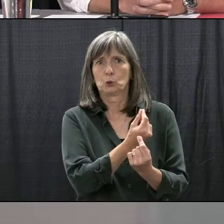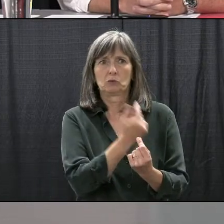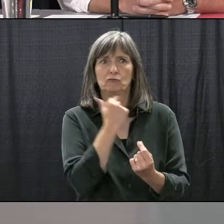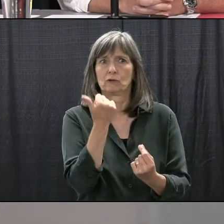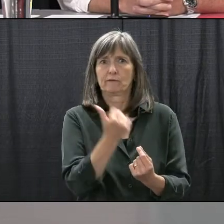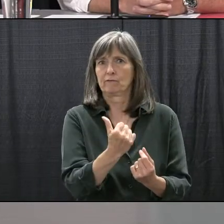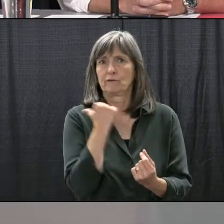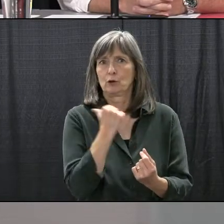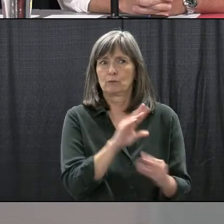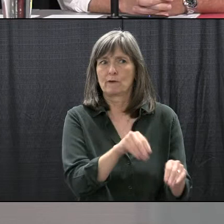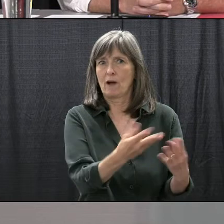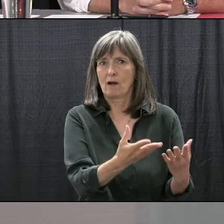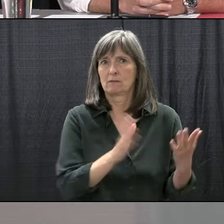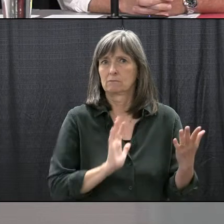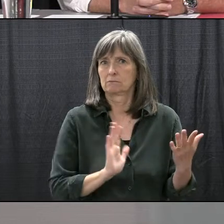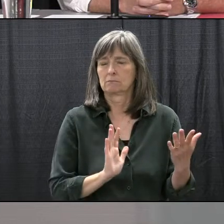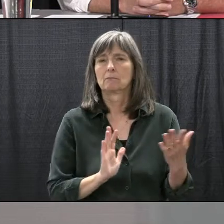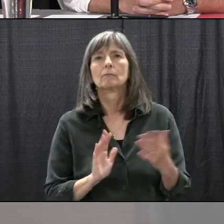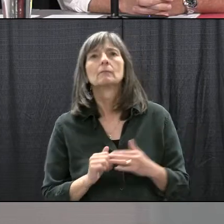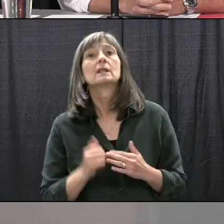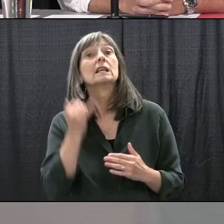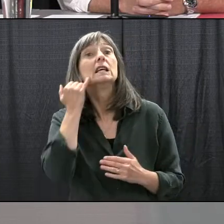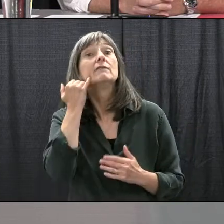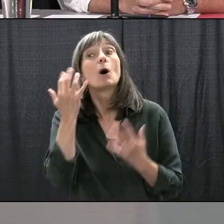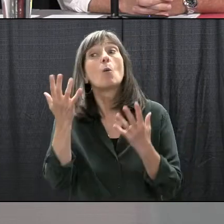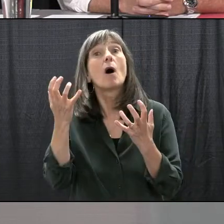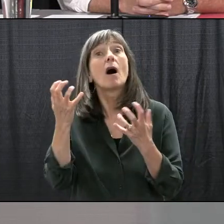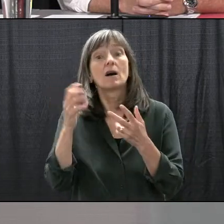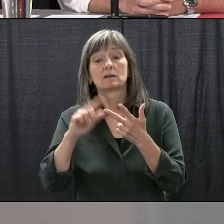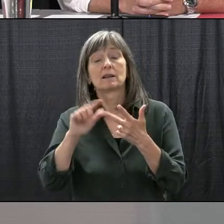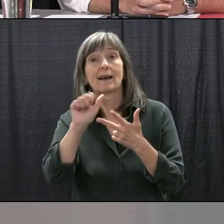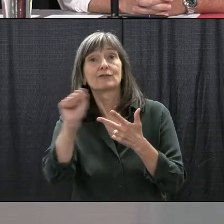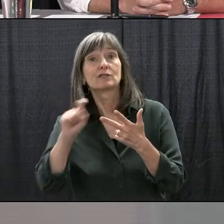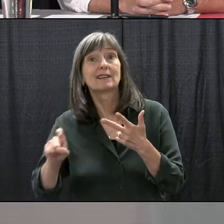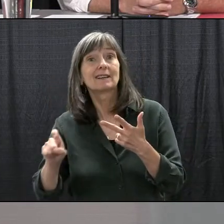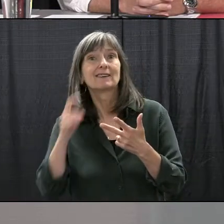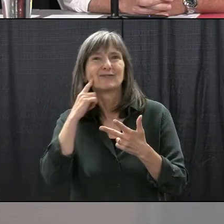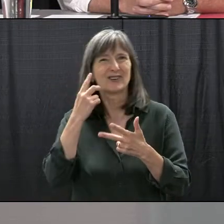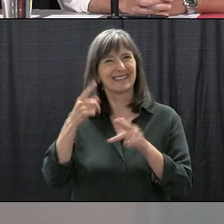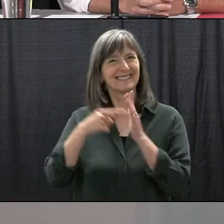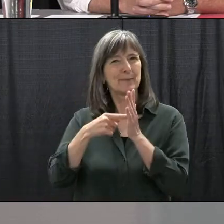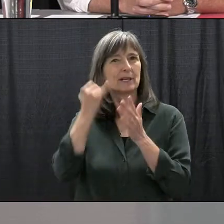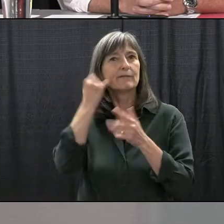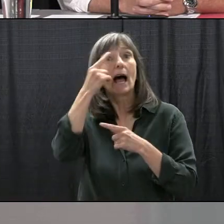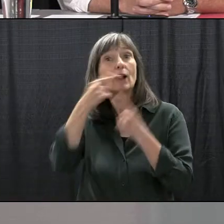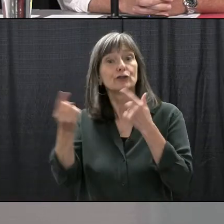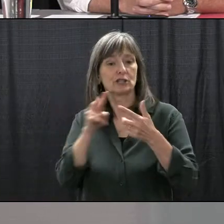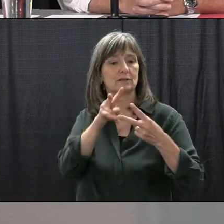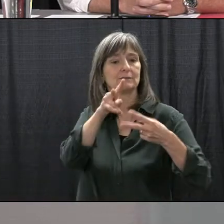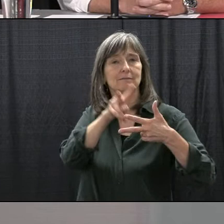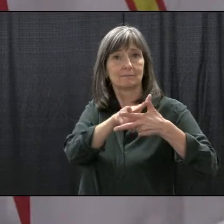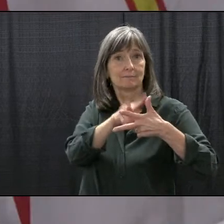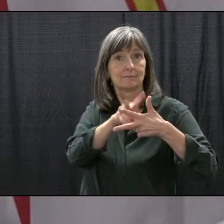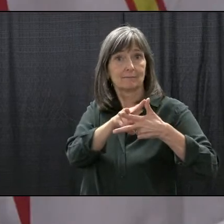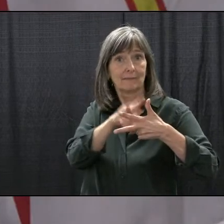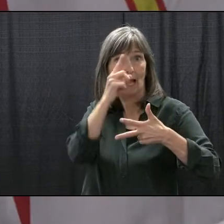anymore. How would someone get an AstraZeneca, particularly if they have an allergy to the other?